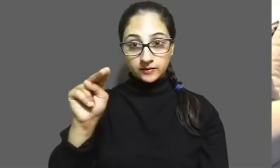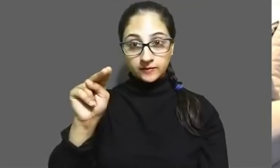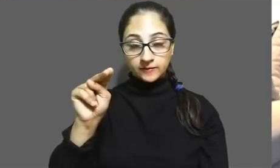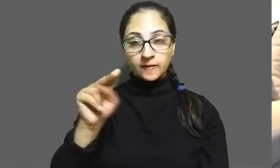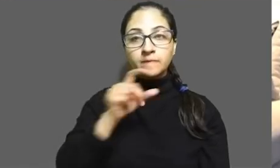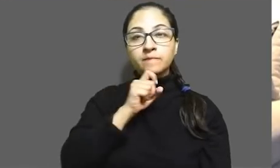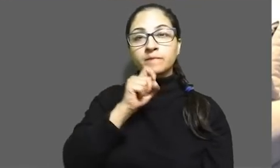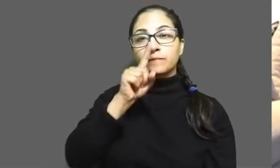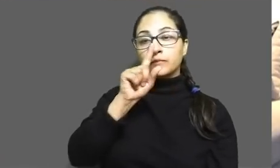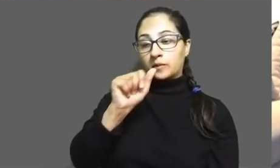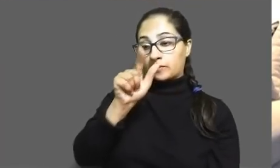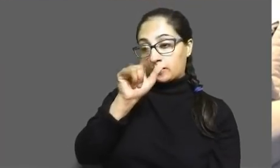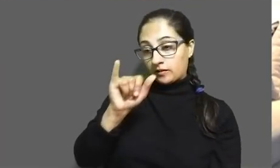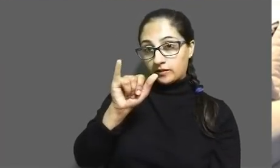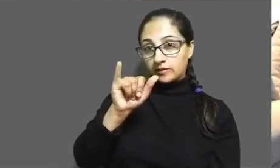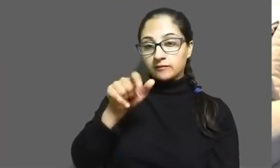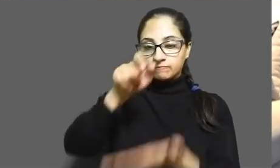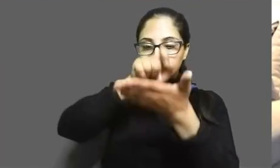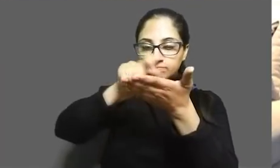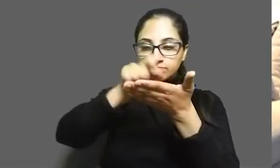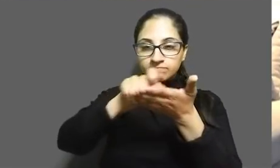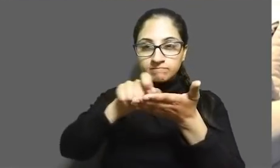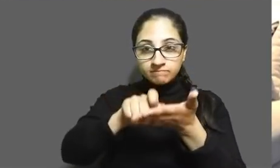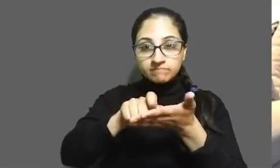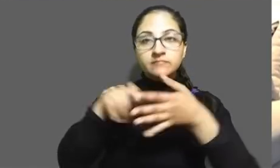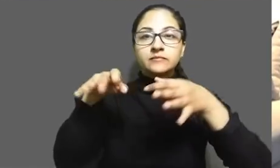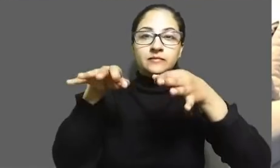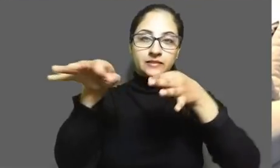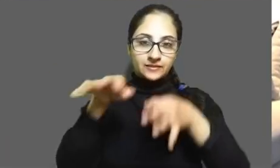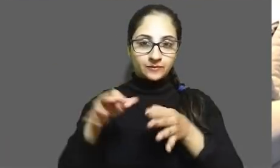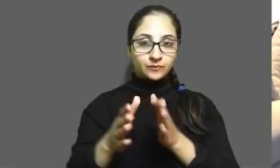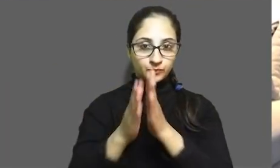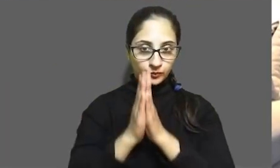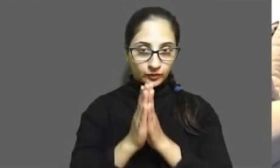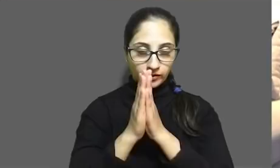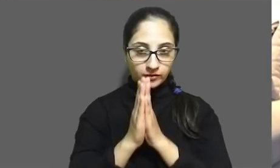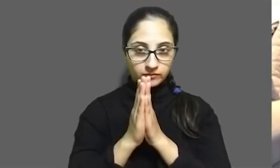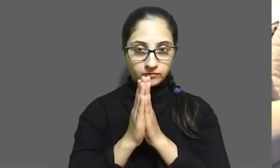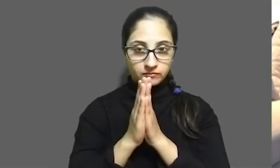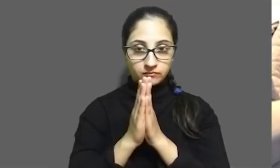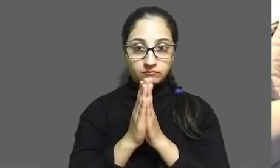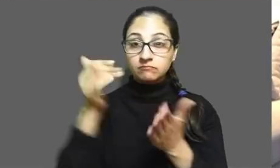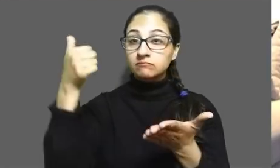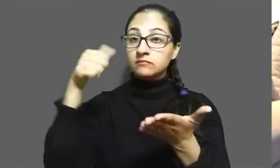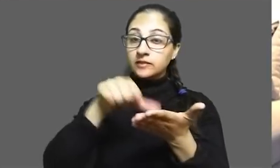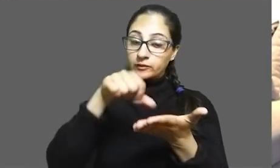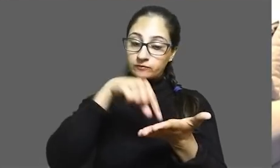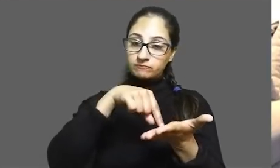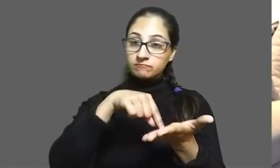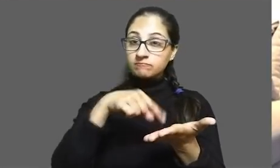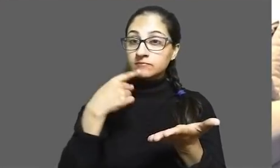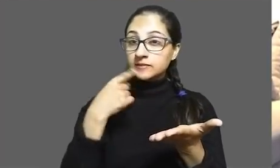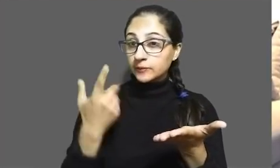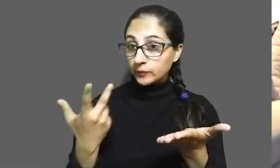the Imam explains about prayer to his son. He says,